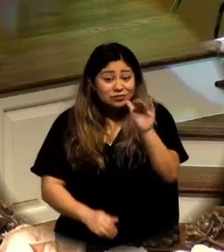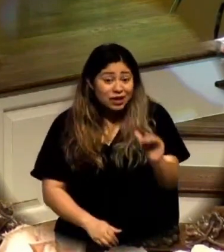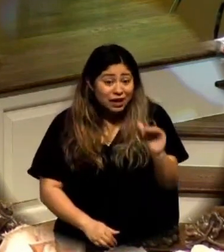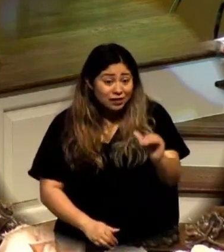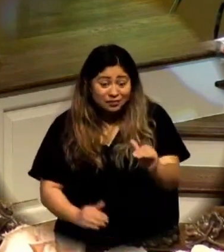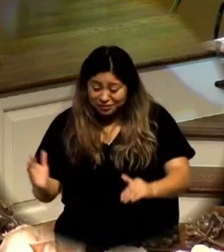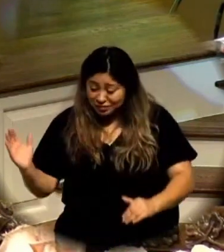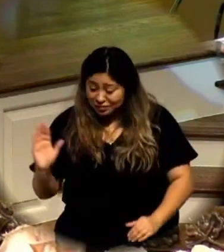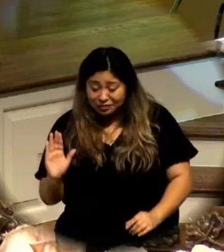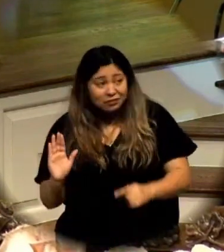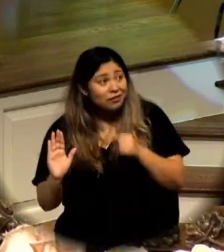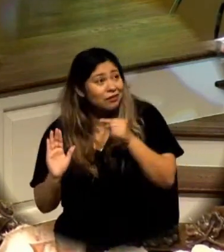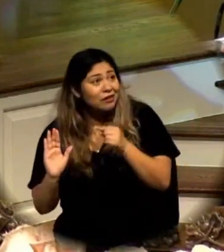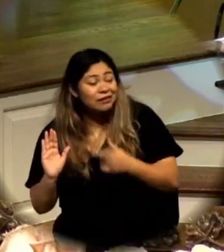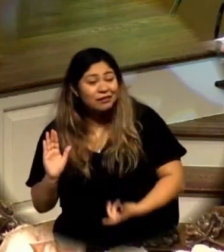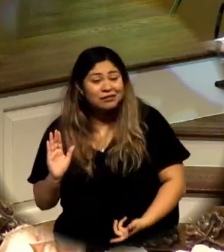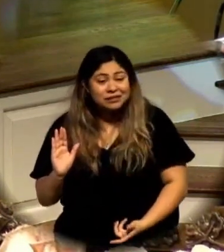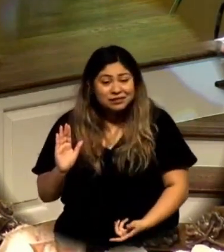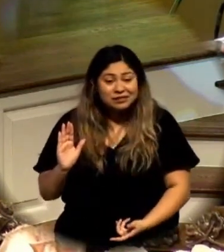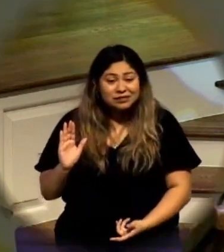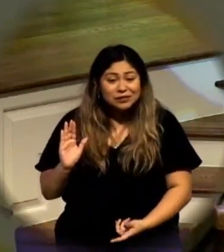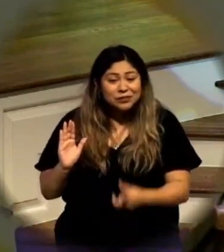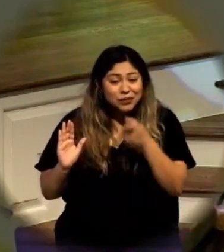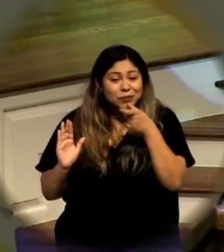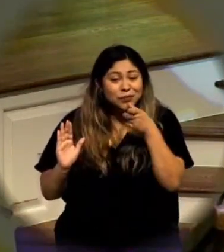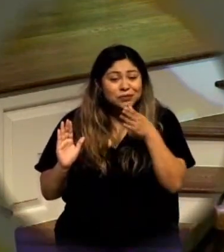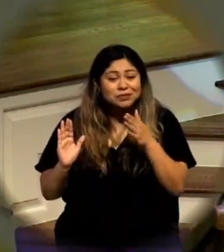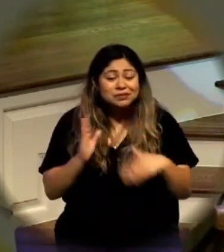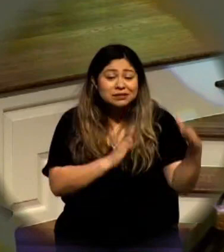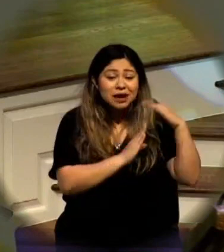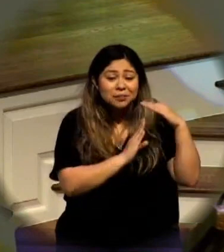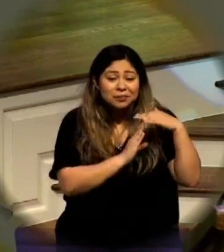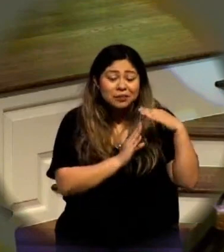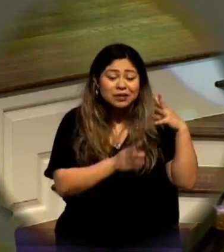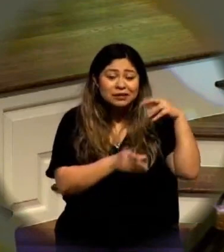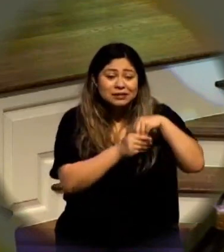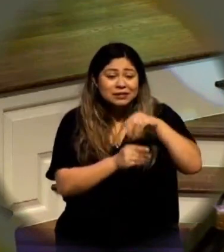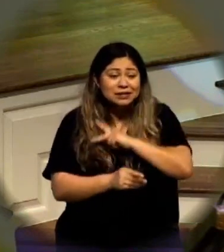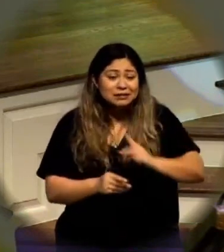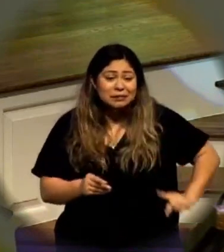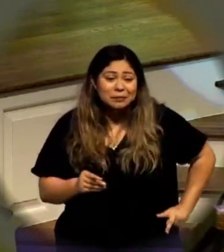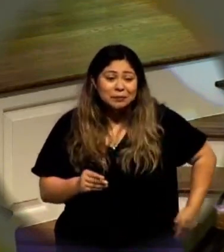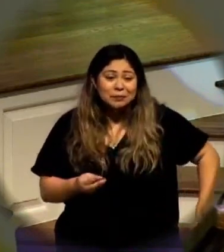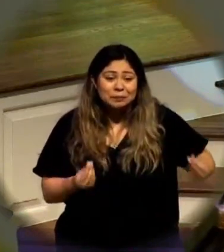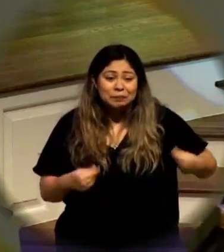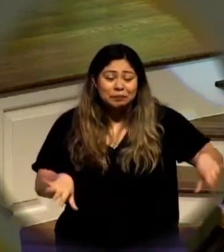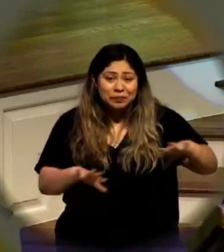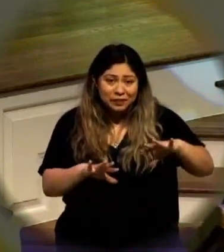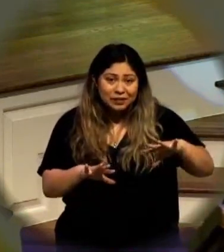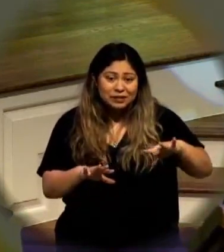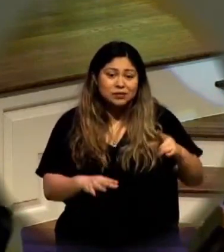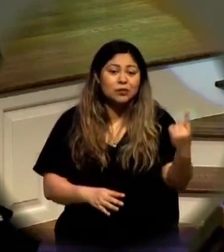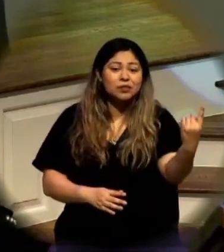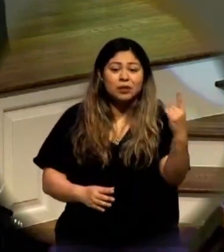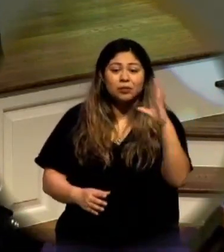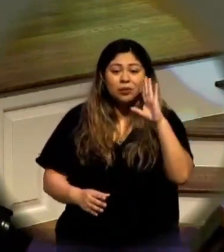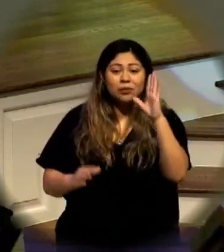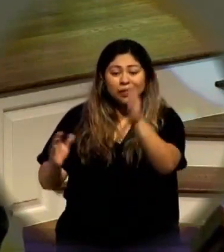It's someone who welcomes a little child unto him. I don't know if you've ever had children help you with